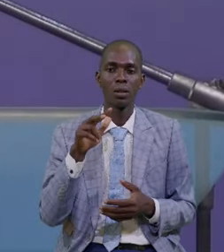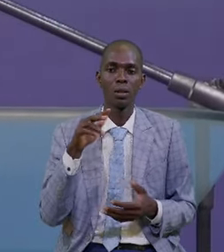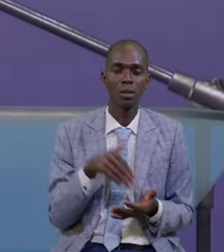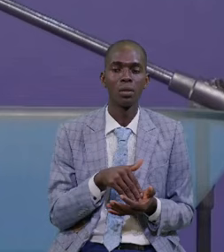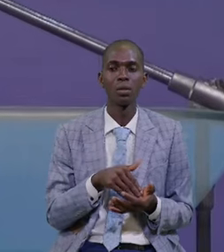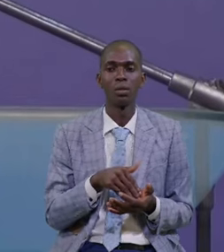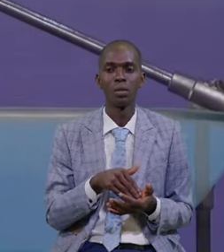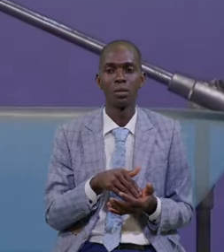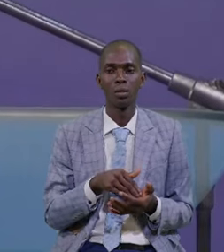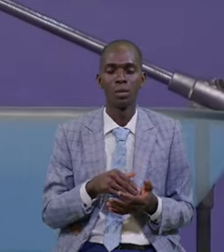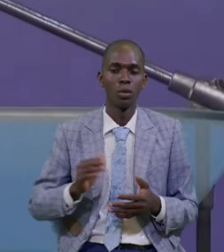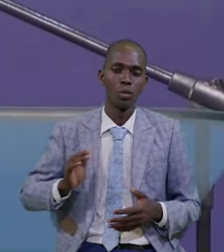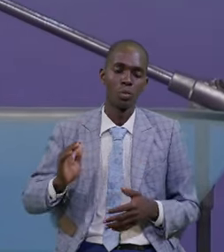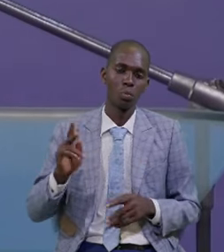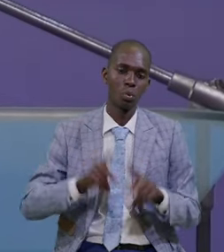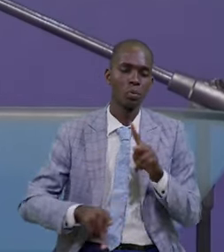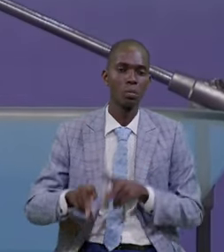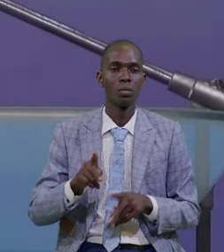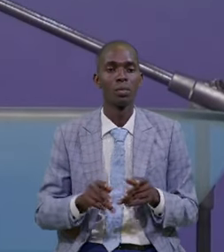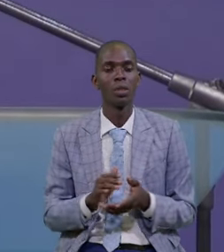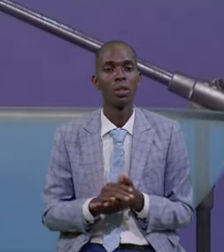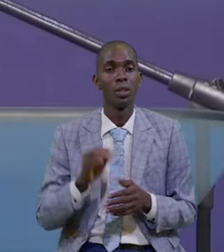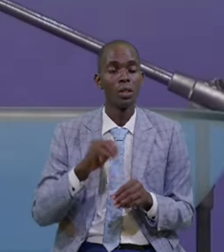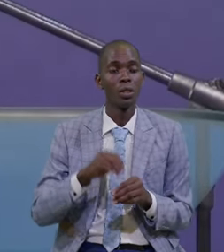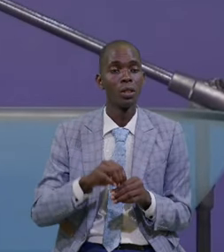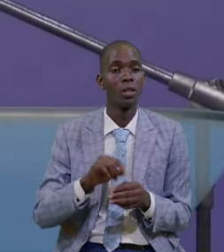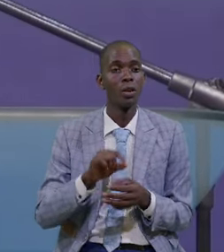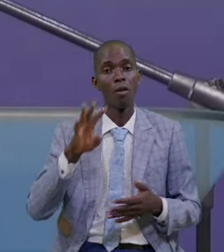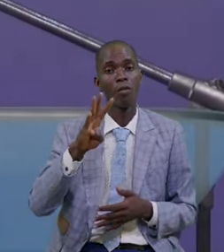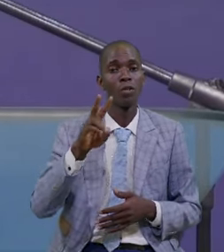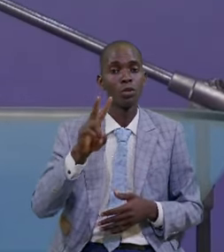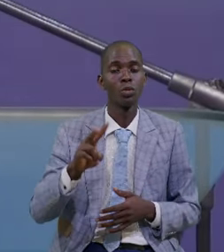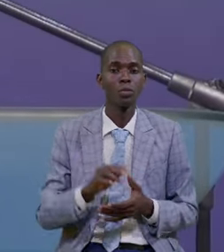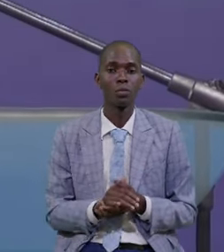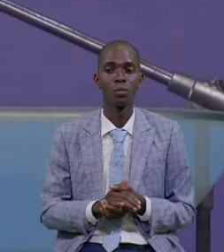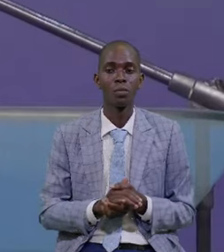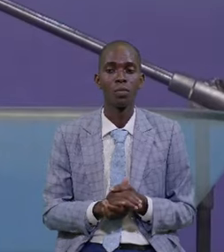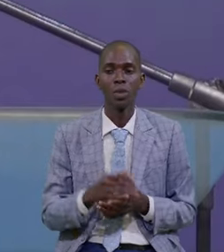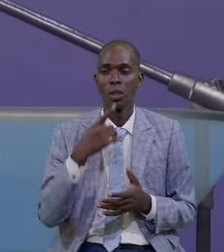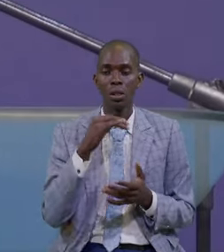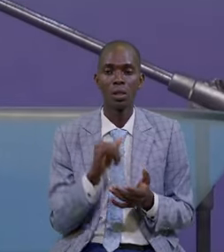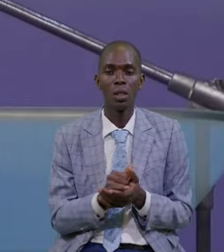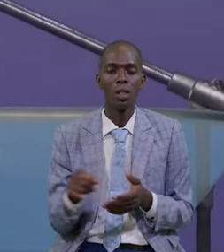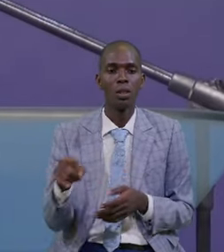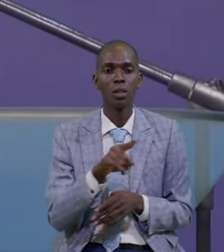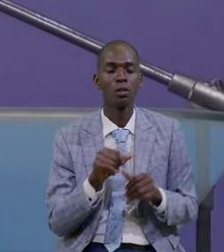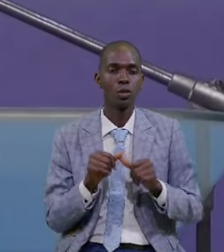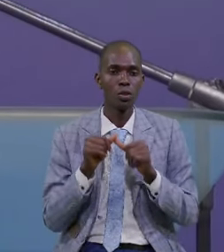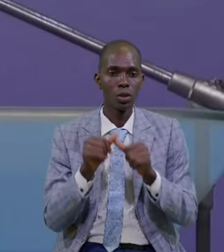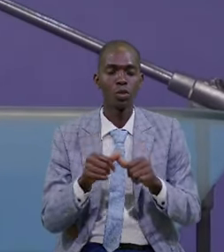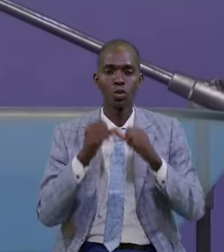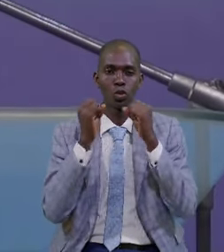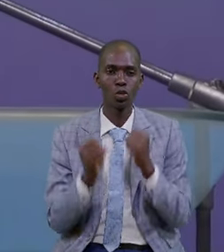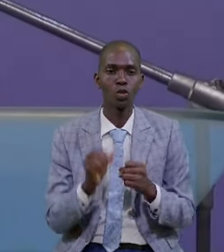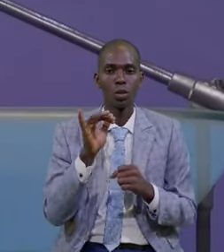3,000 souls. In verse 42, it says, and they continued steadfastly. The people